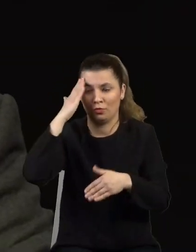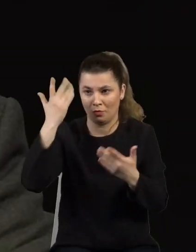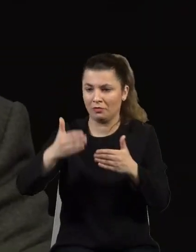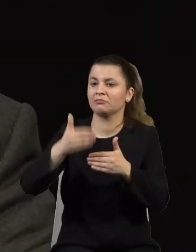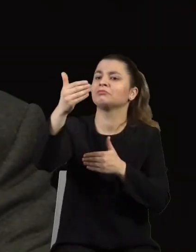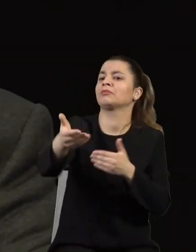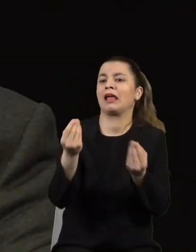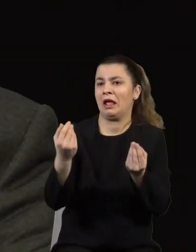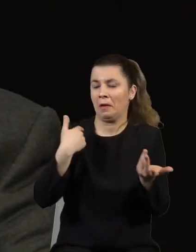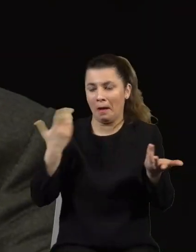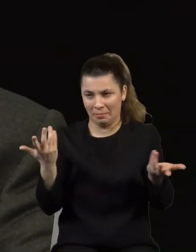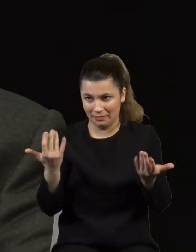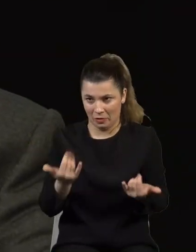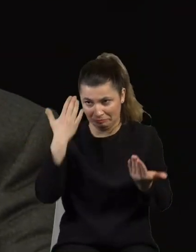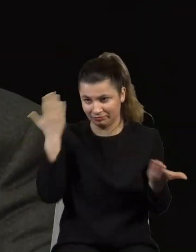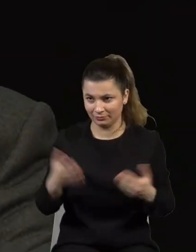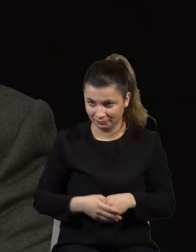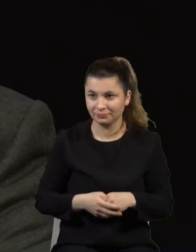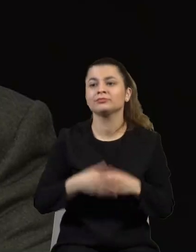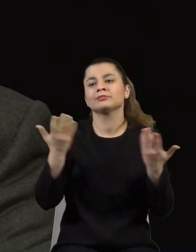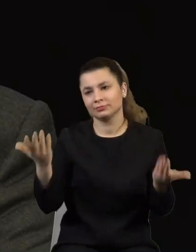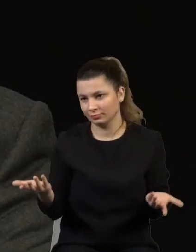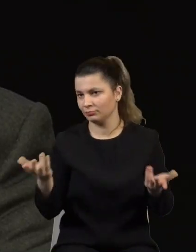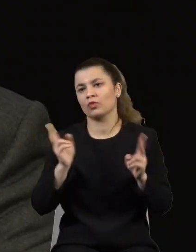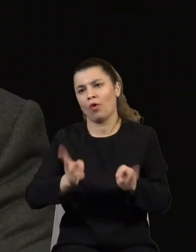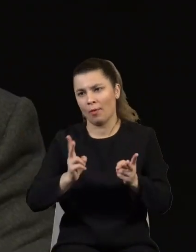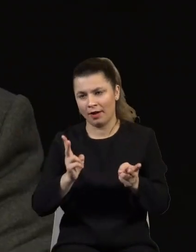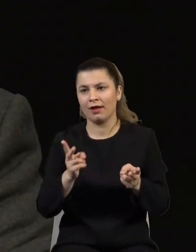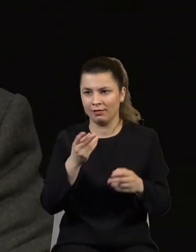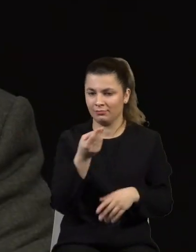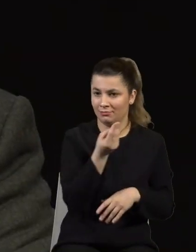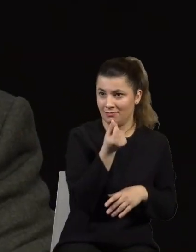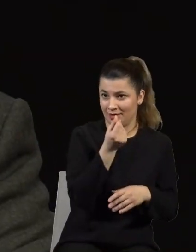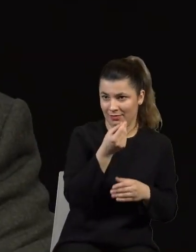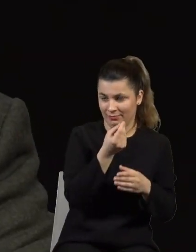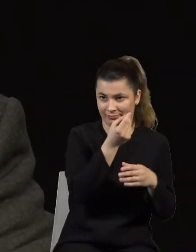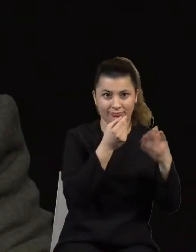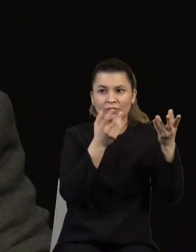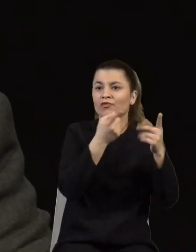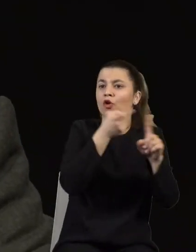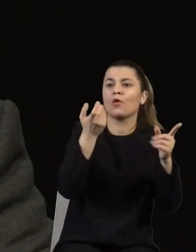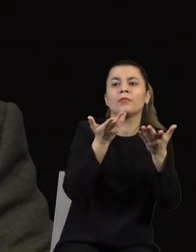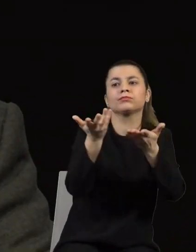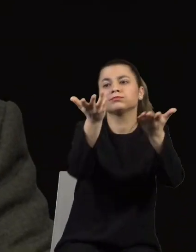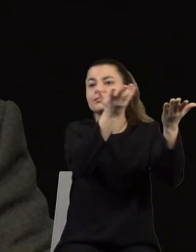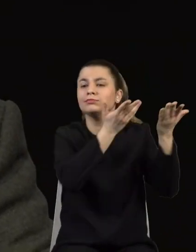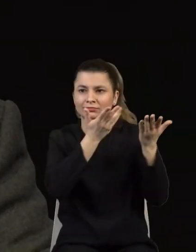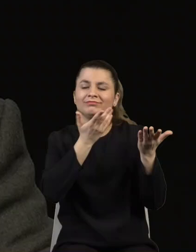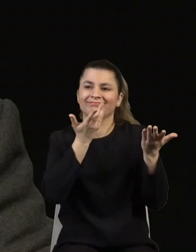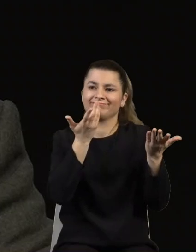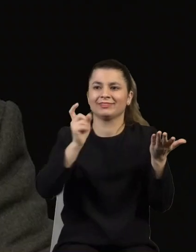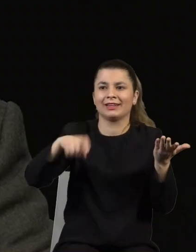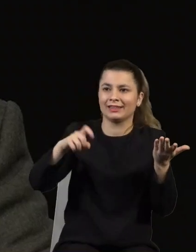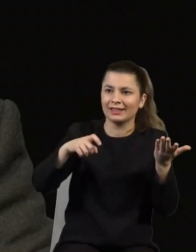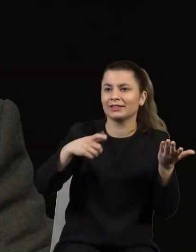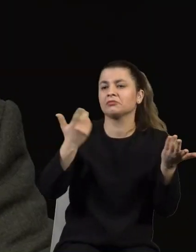specific funds which we're not necessarily dealing with, like the European Defence Fund as an option. But of